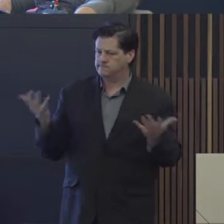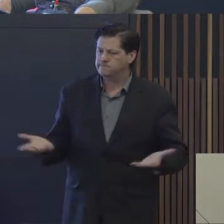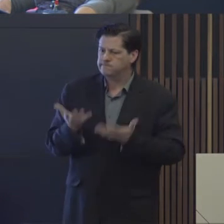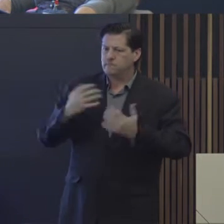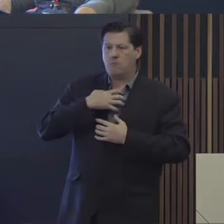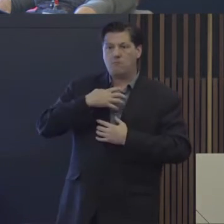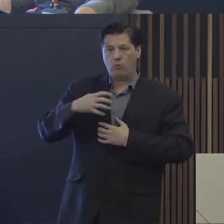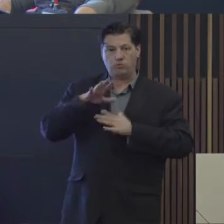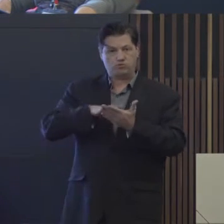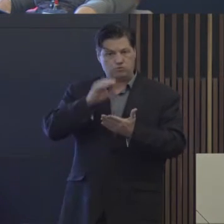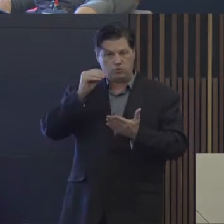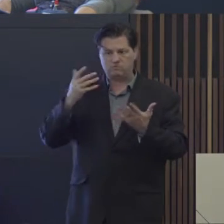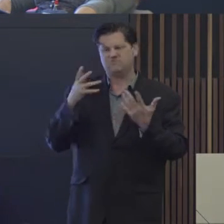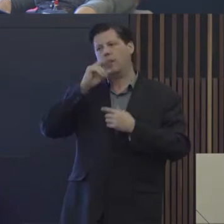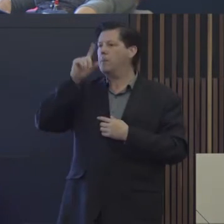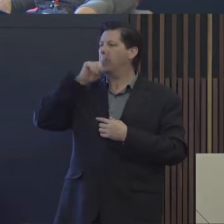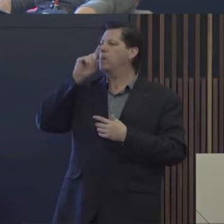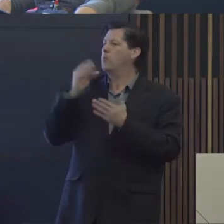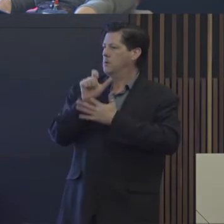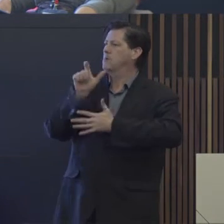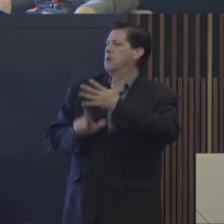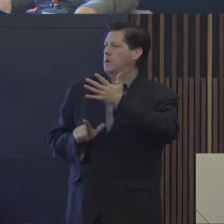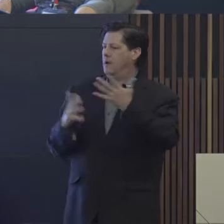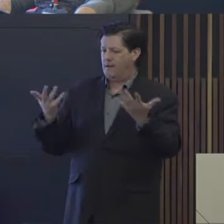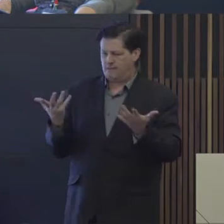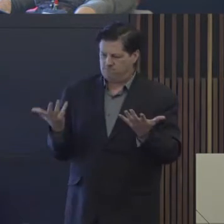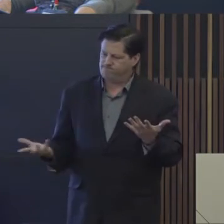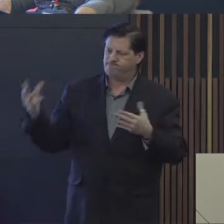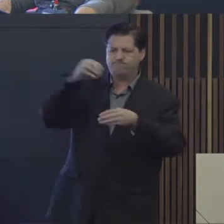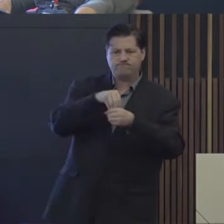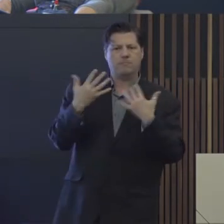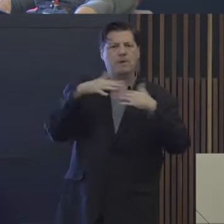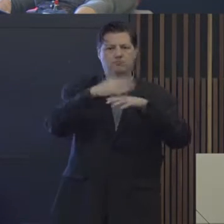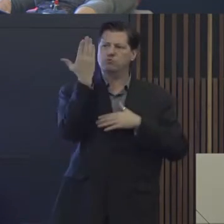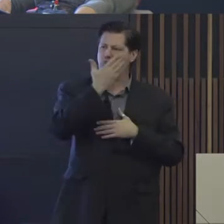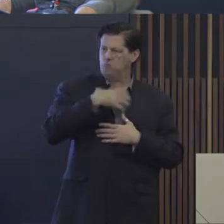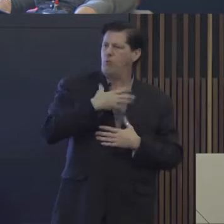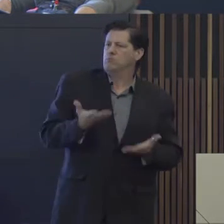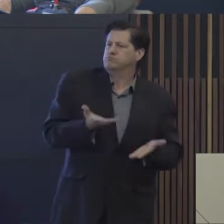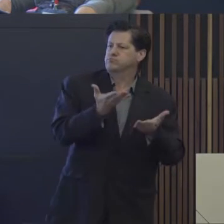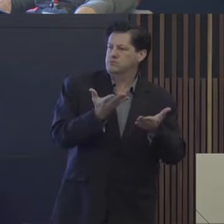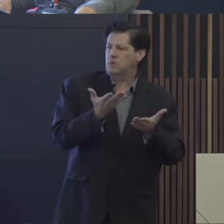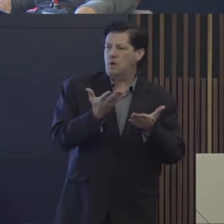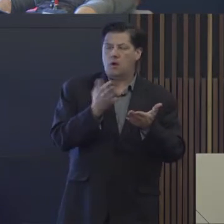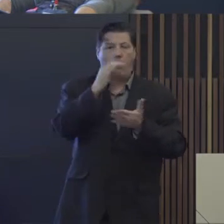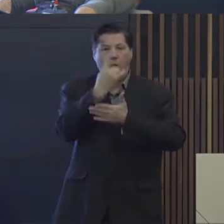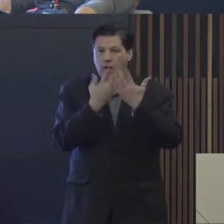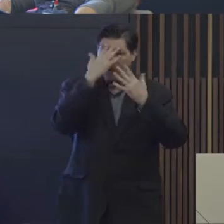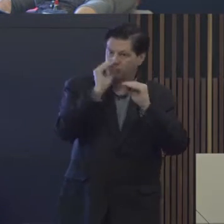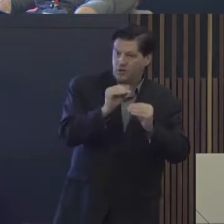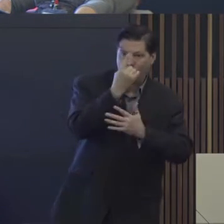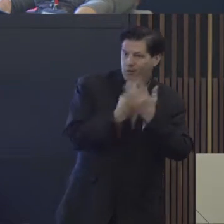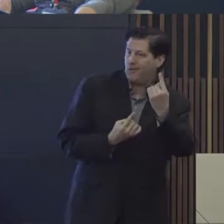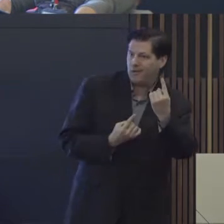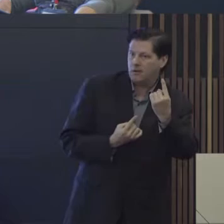of students or young people with a disability in mainstream schools, and participating in all elements of it, not just the educational